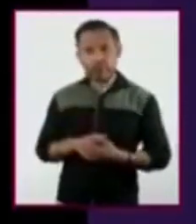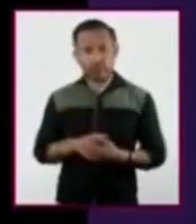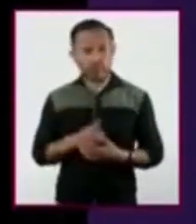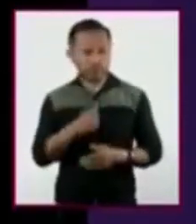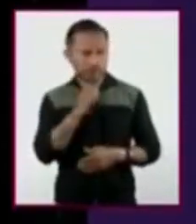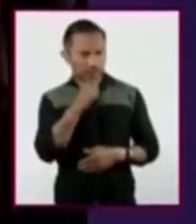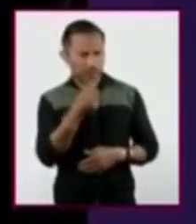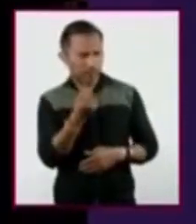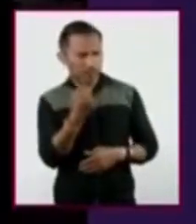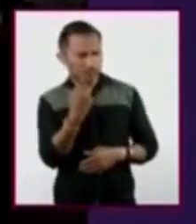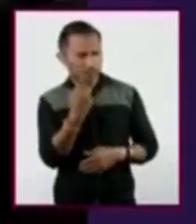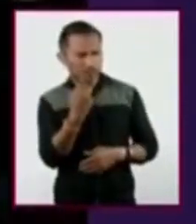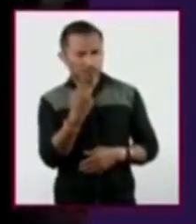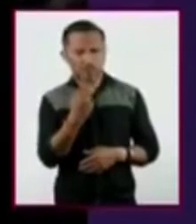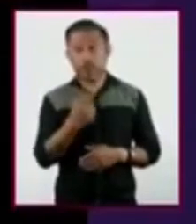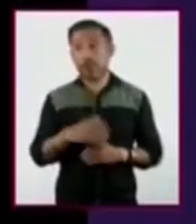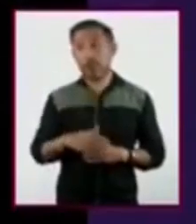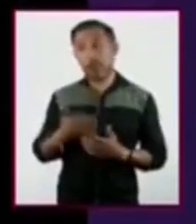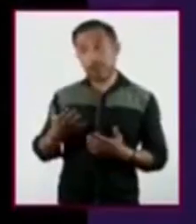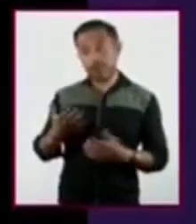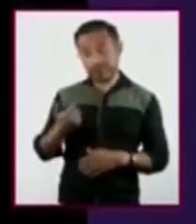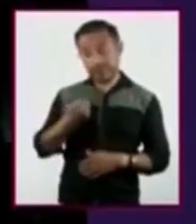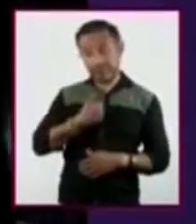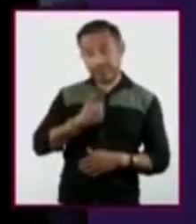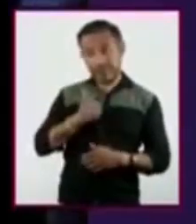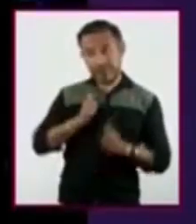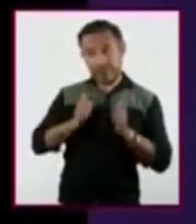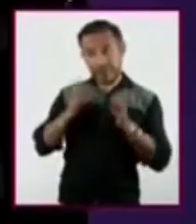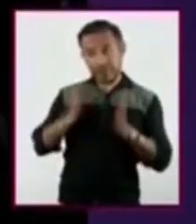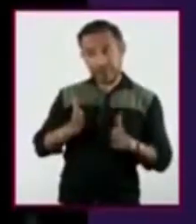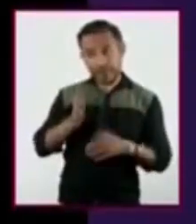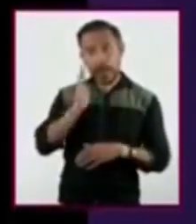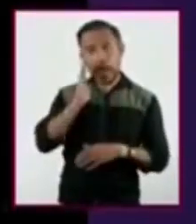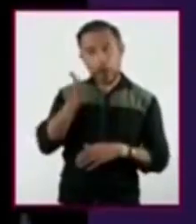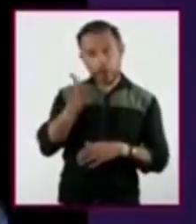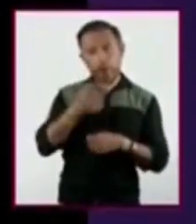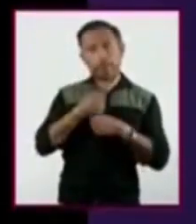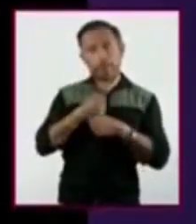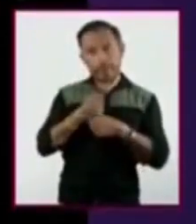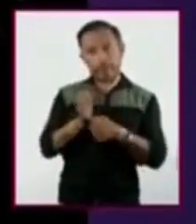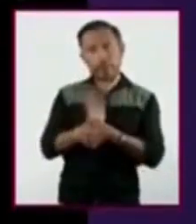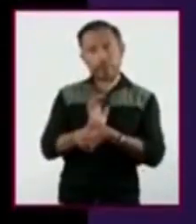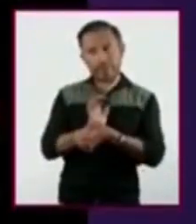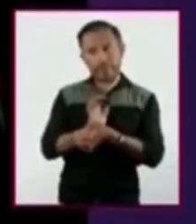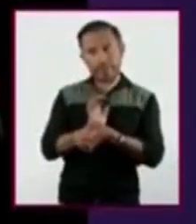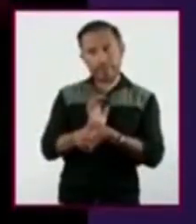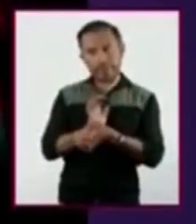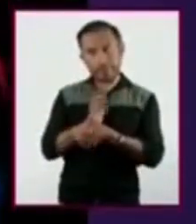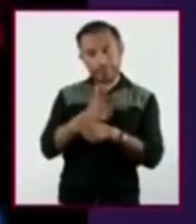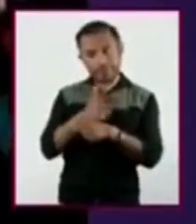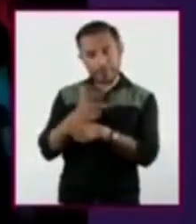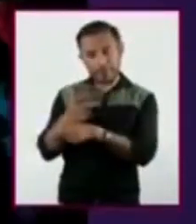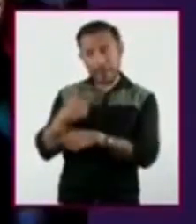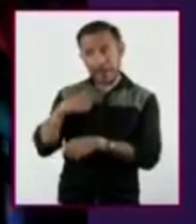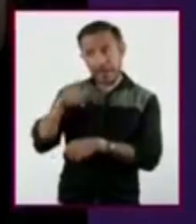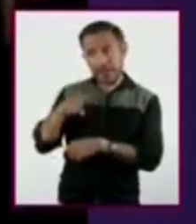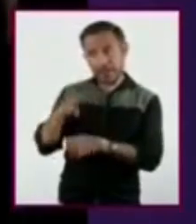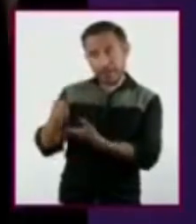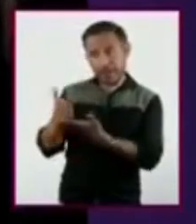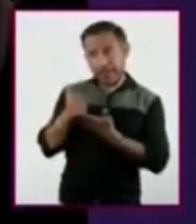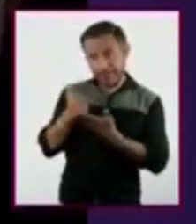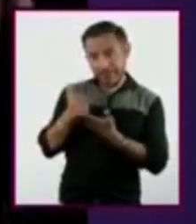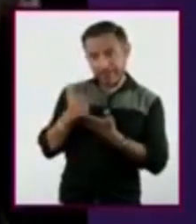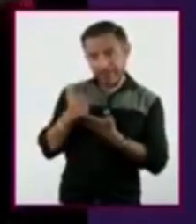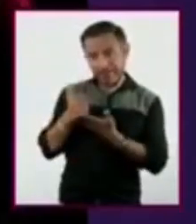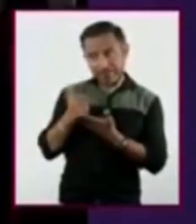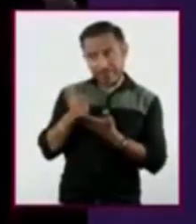understand. Well, I'm an actress, and I'm going to make a movie. And I need your help to make that